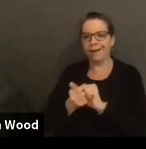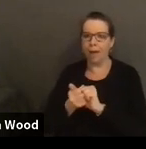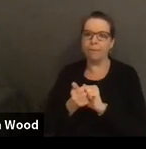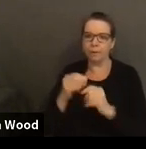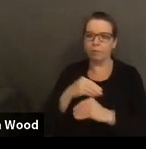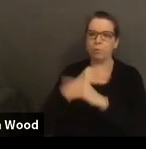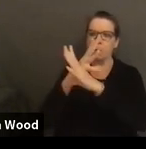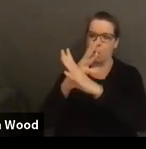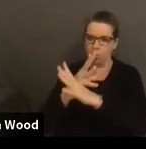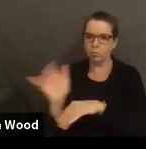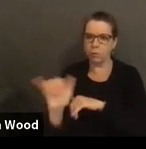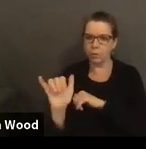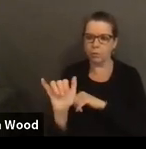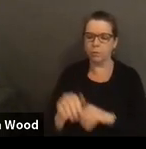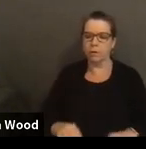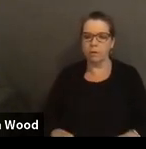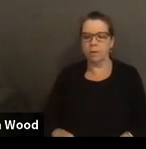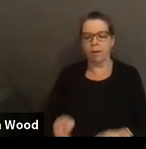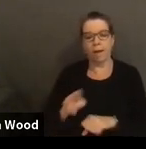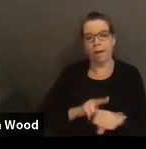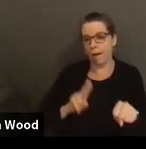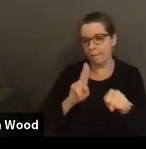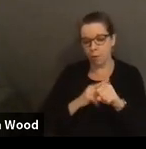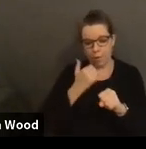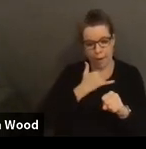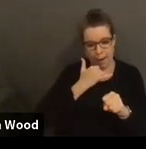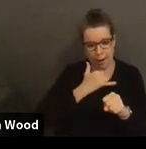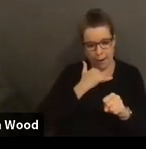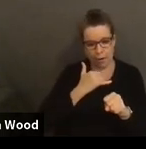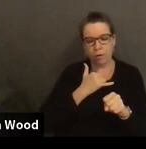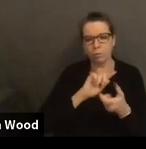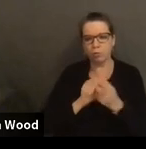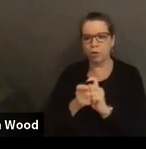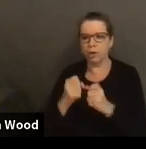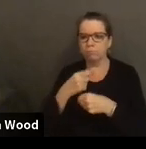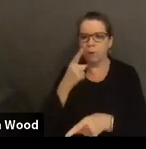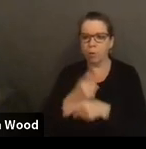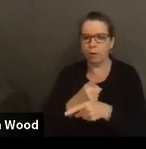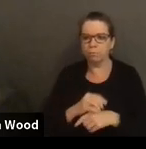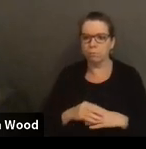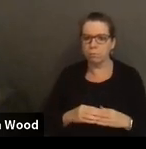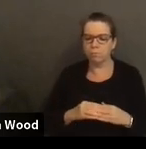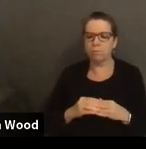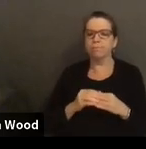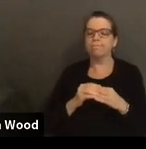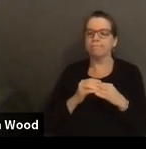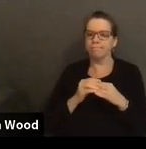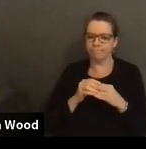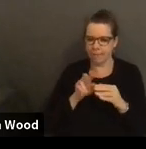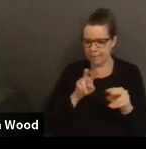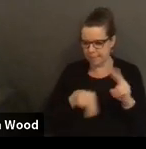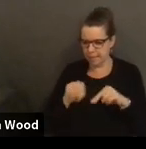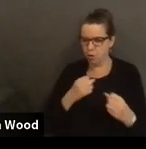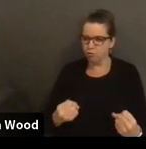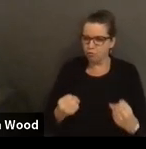learning environment, and of course, error sensitivity and making sure that it has a strong